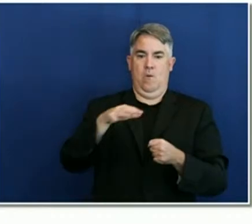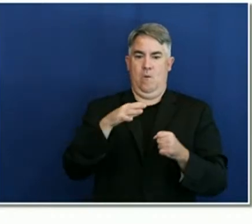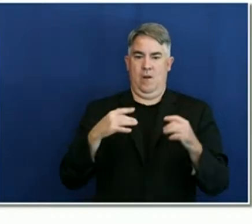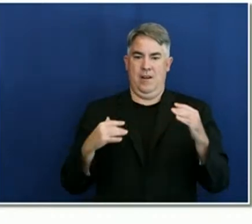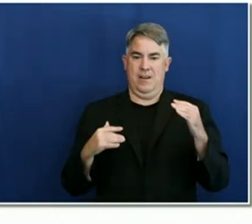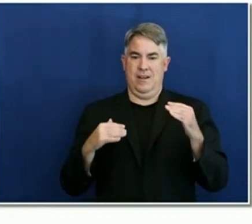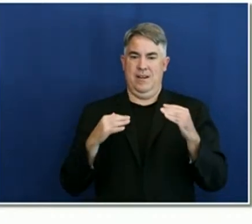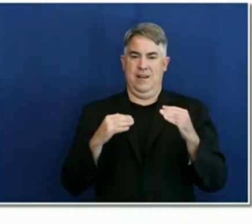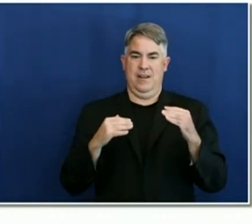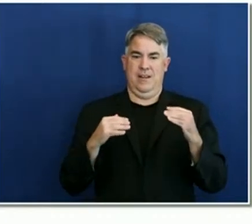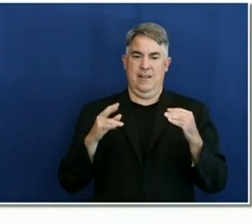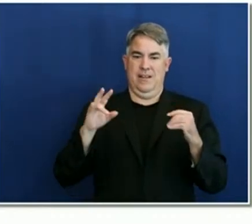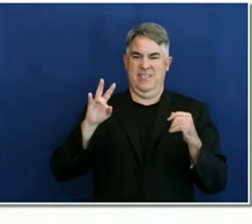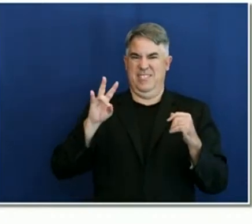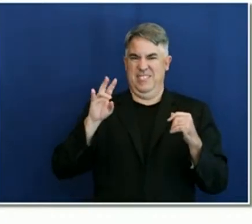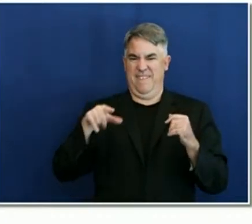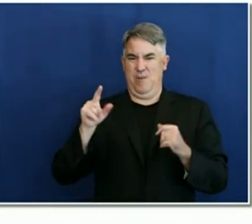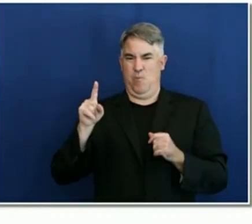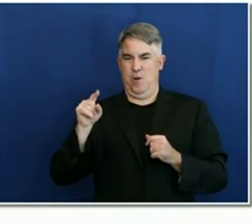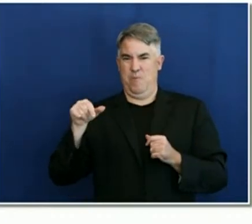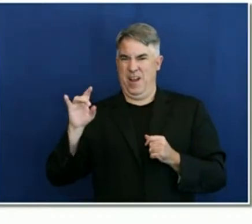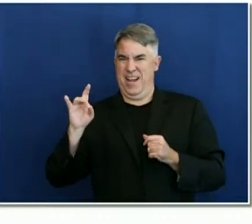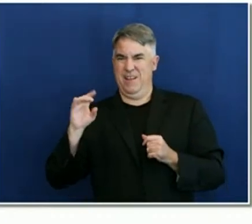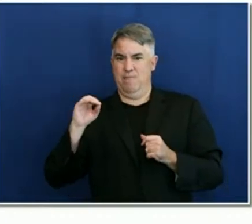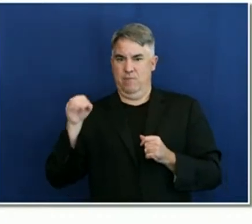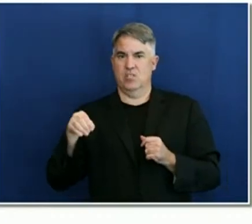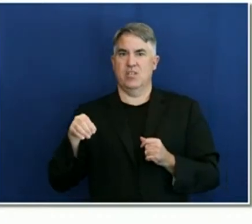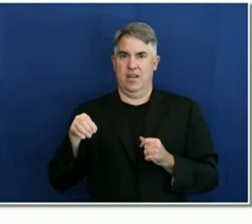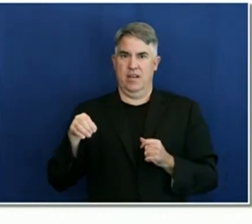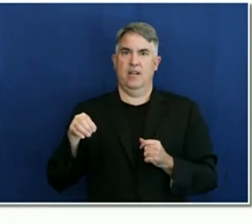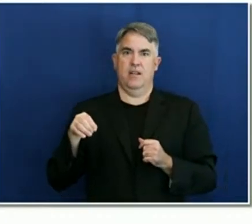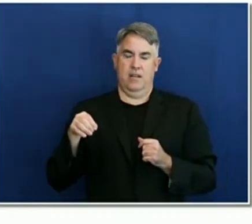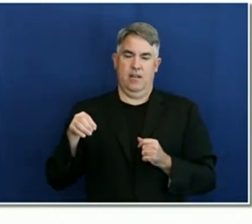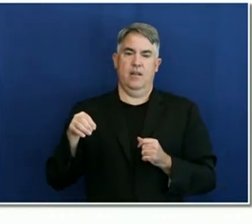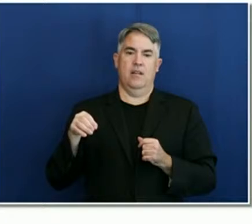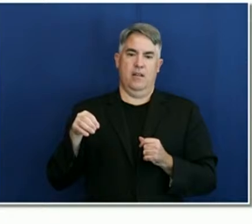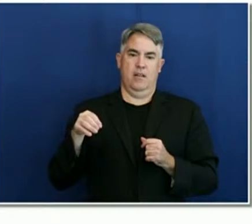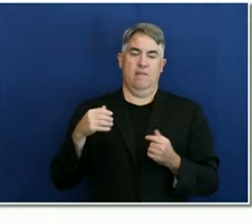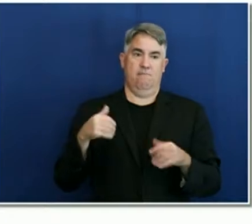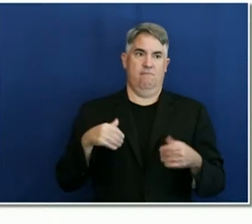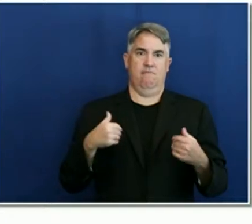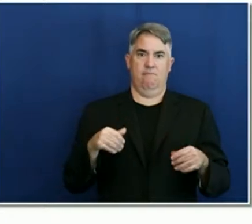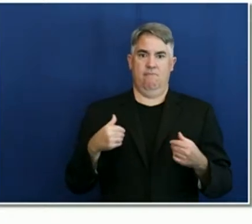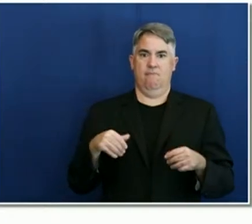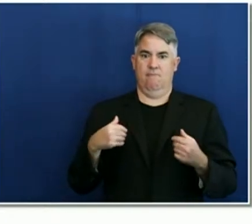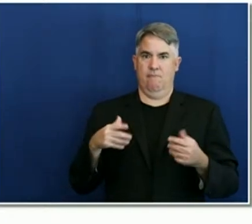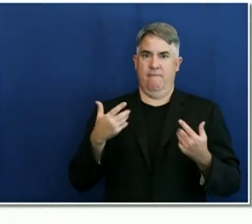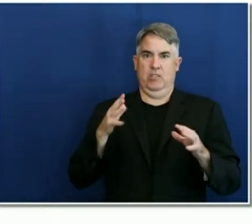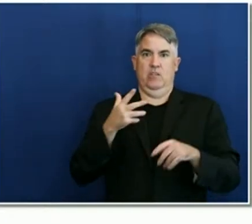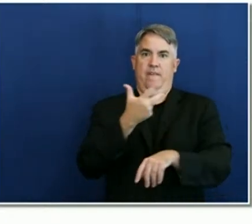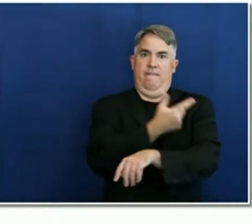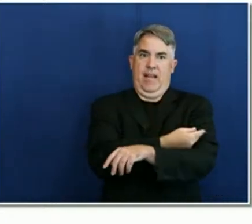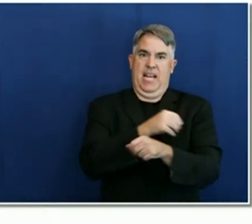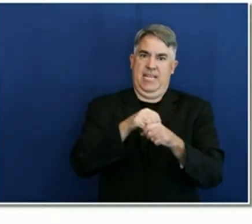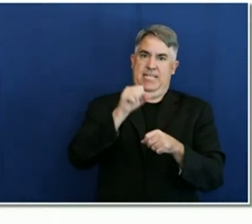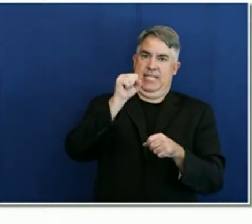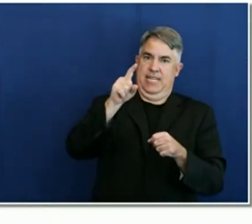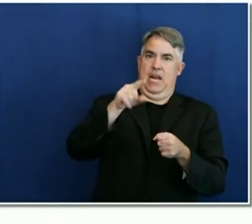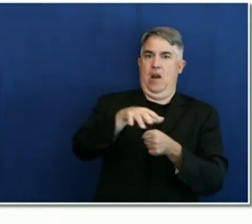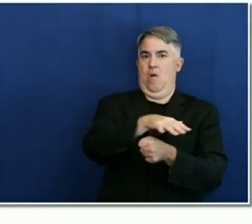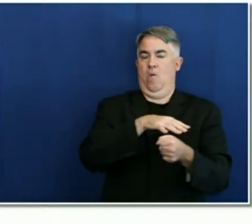almost 72% of the way towards that initial goal of 75%, about halfway there on